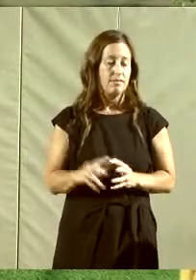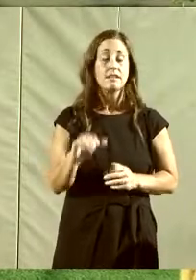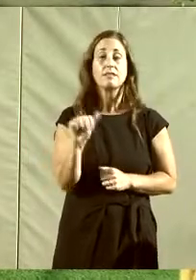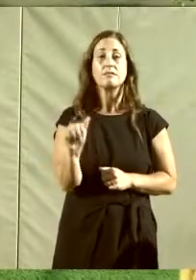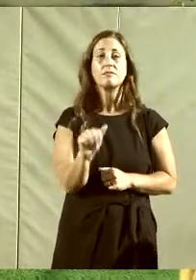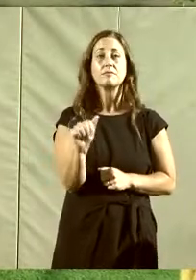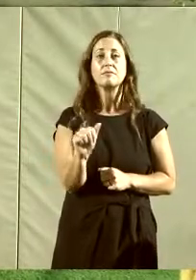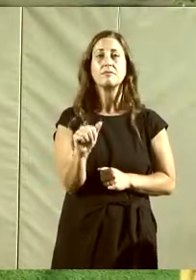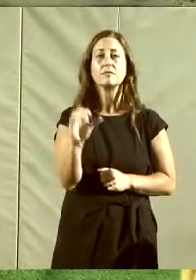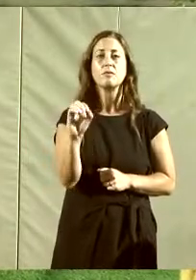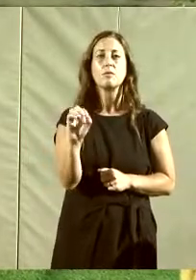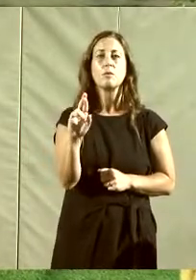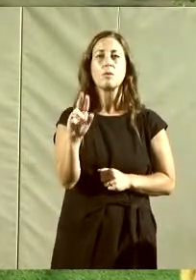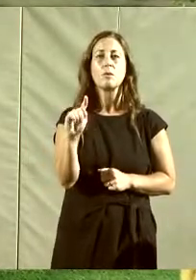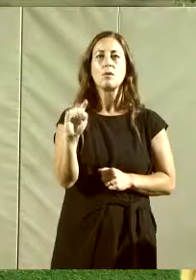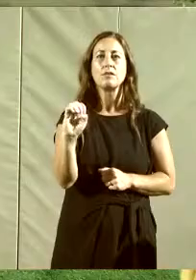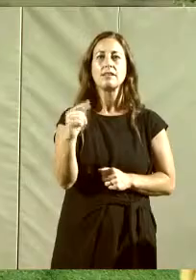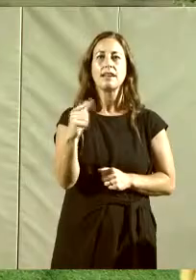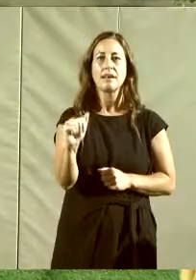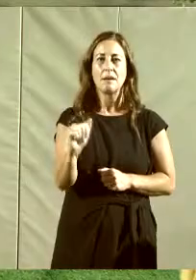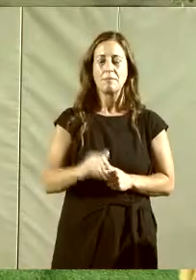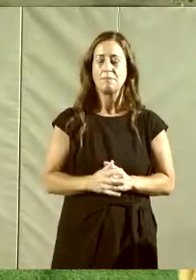Alexandra Ortega.